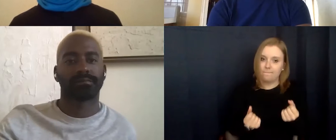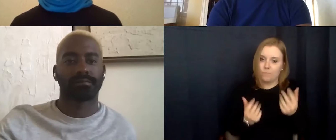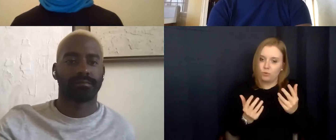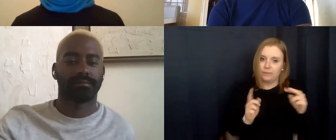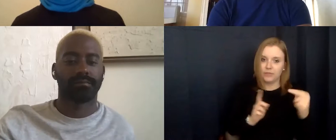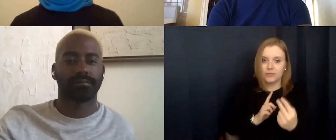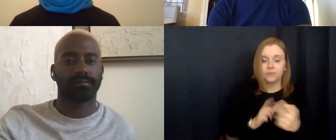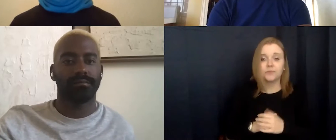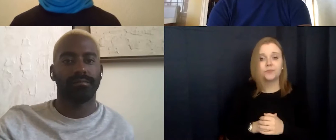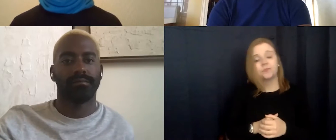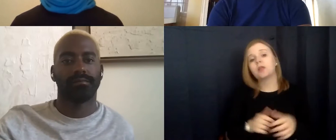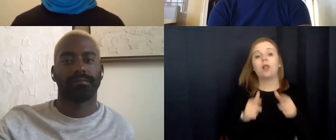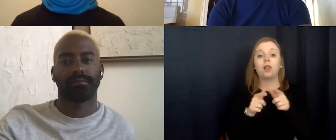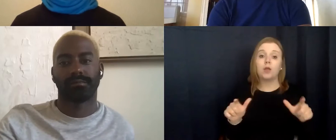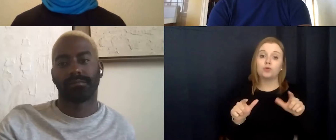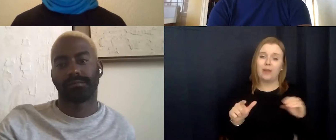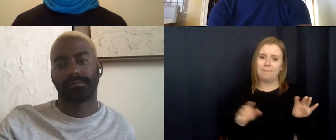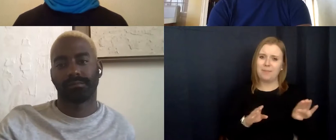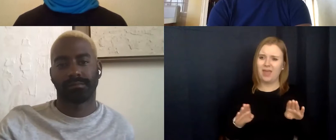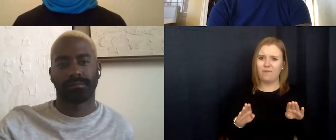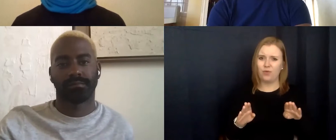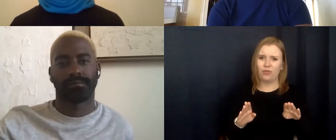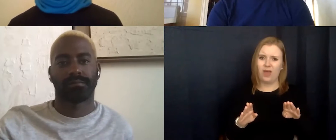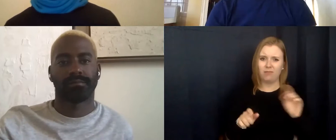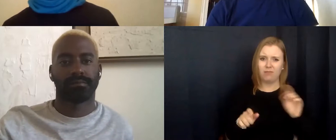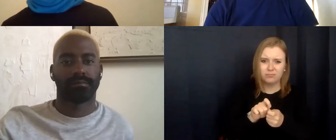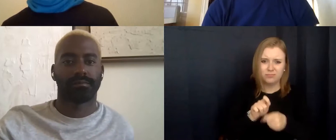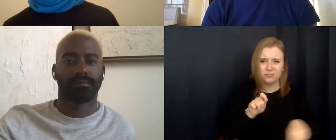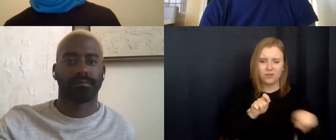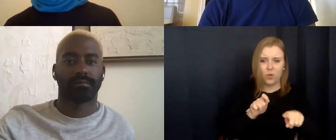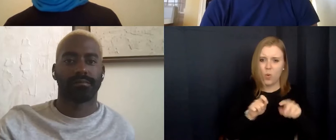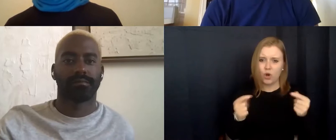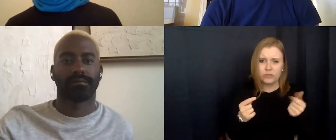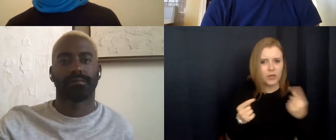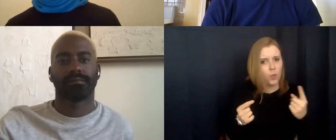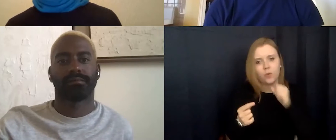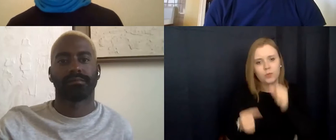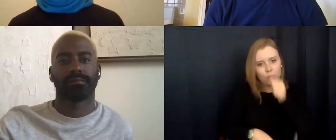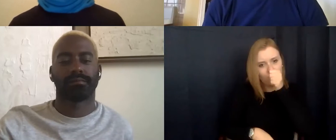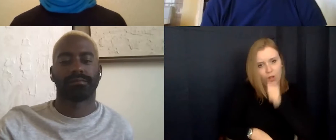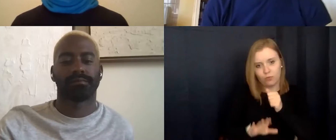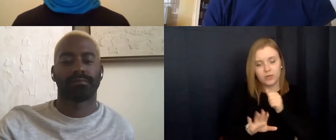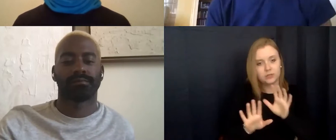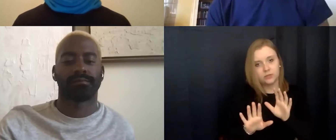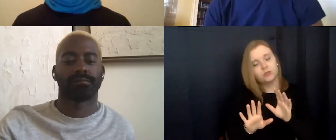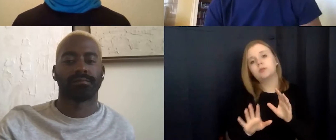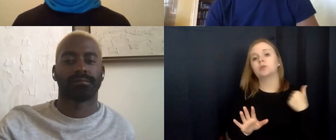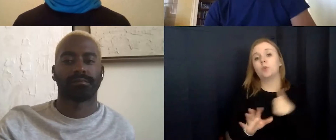Language or behavior which undermines anyone in any way isn't tolerated. And we thank you for